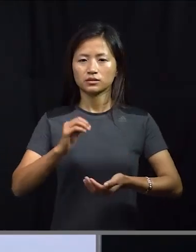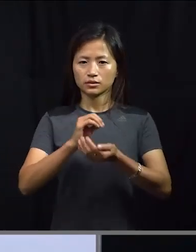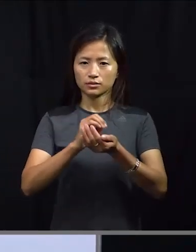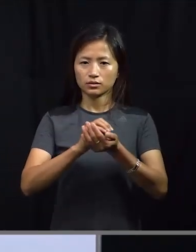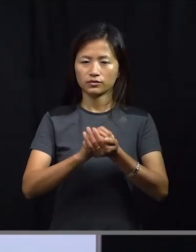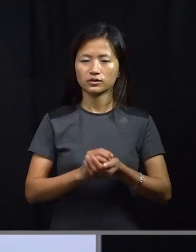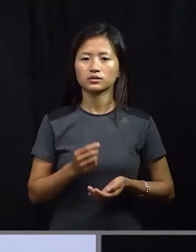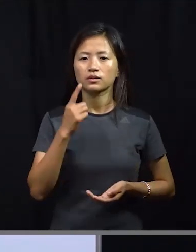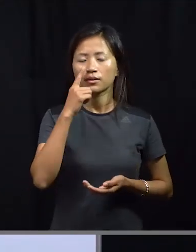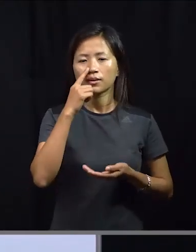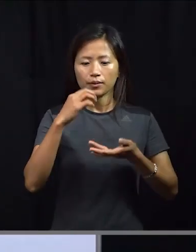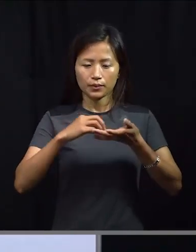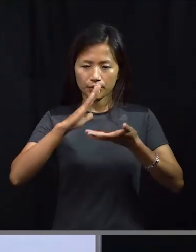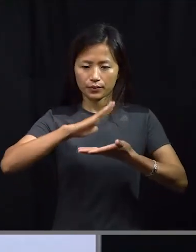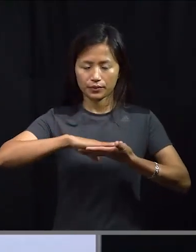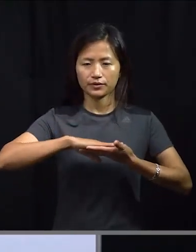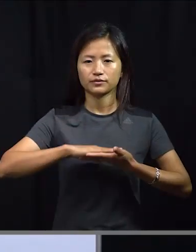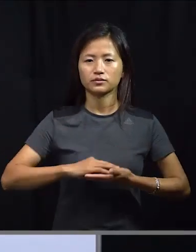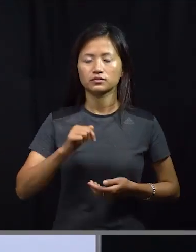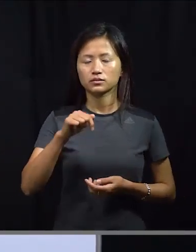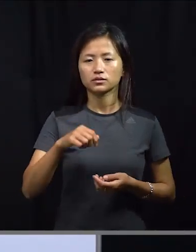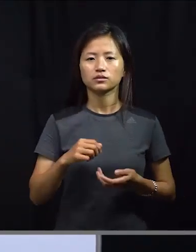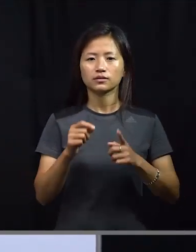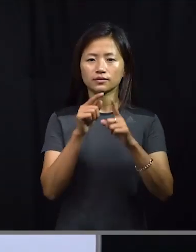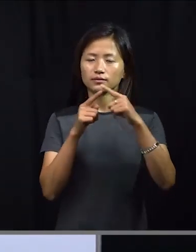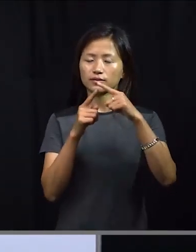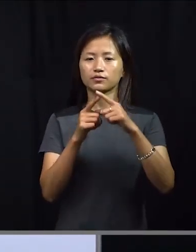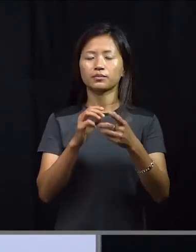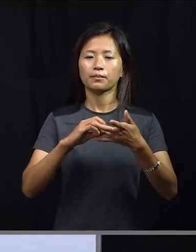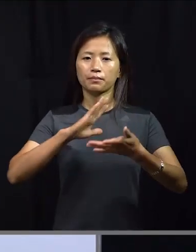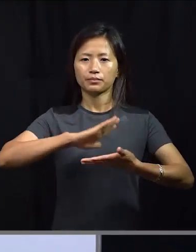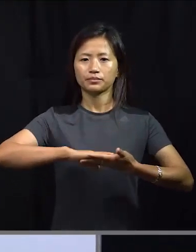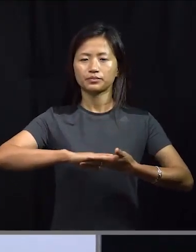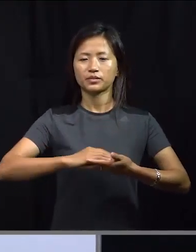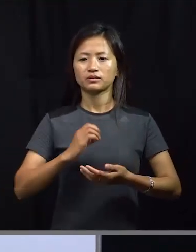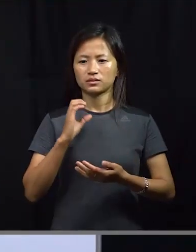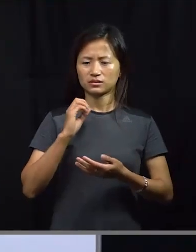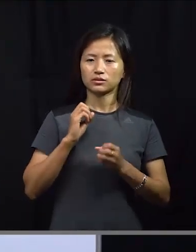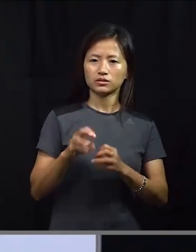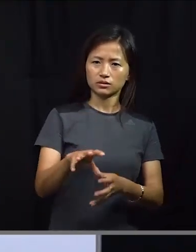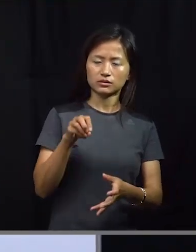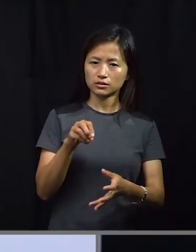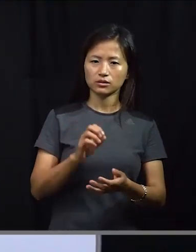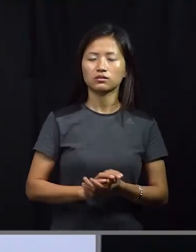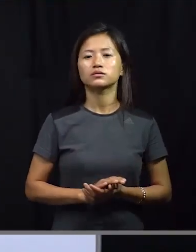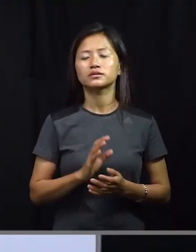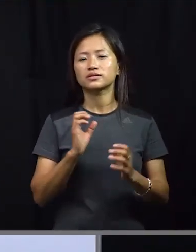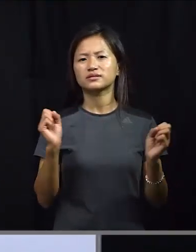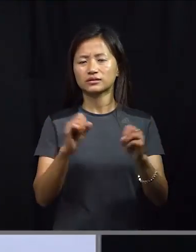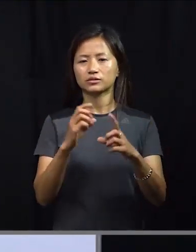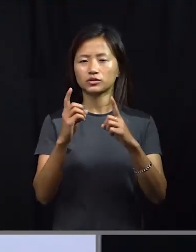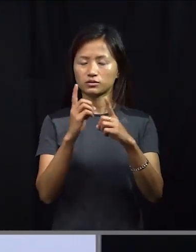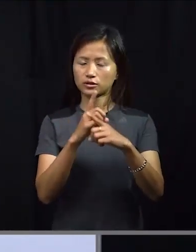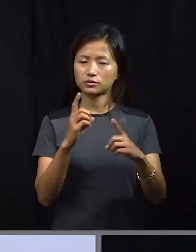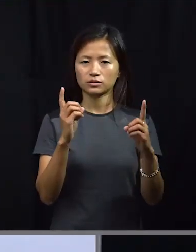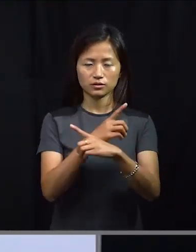his wife. So this type of marriage, okay, it can also be called as marriage by cheating or deception. Okay, so